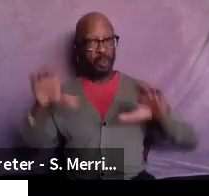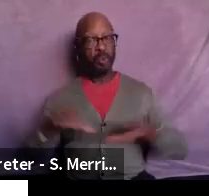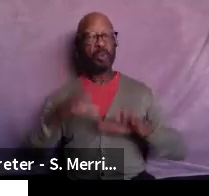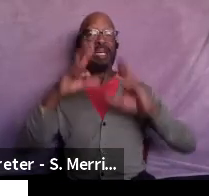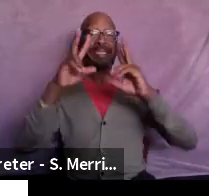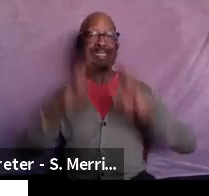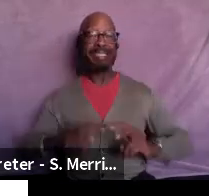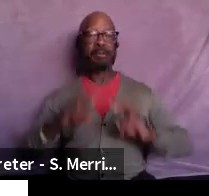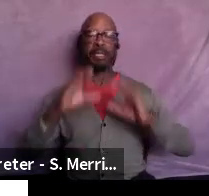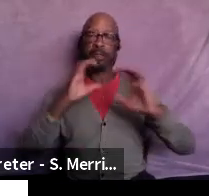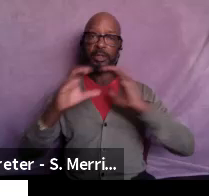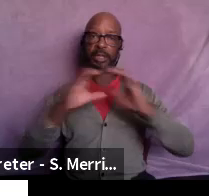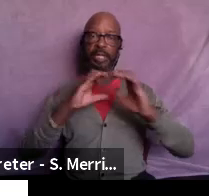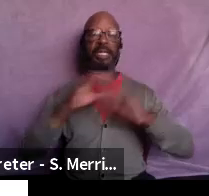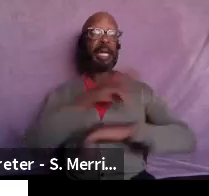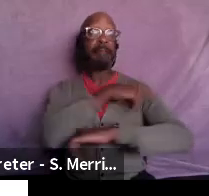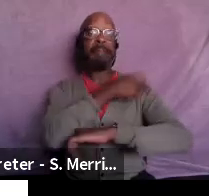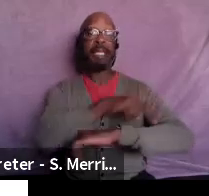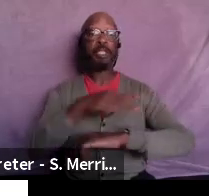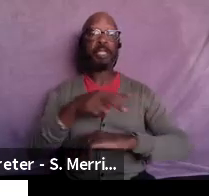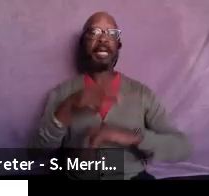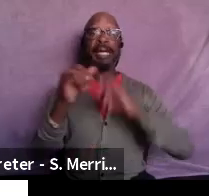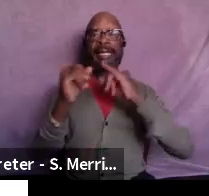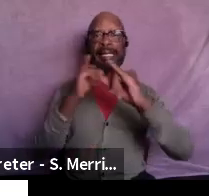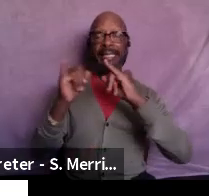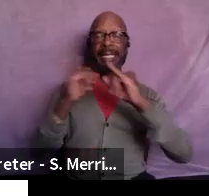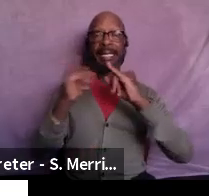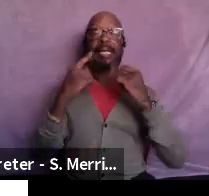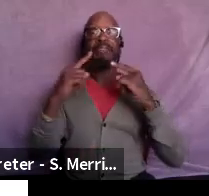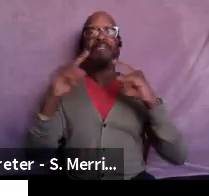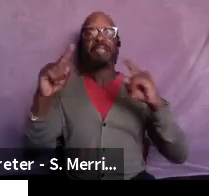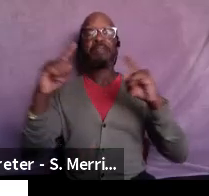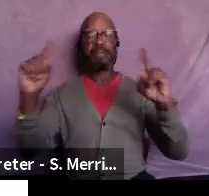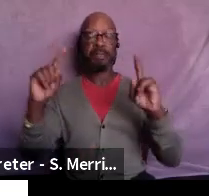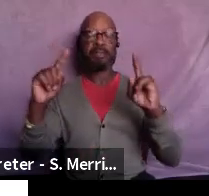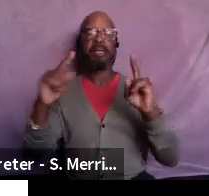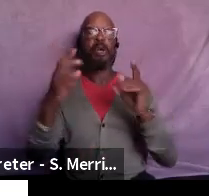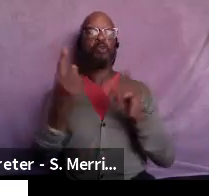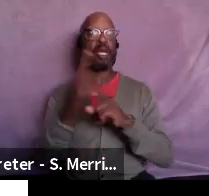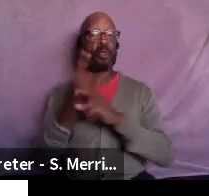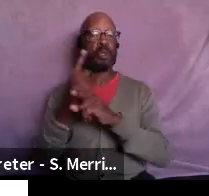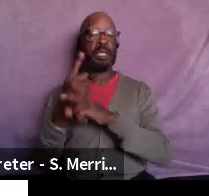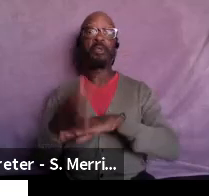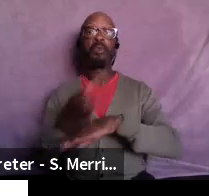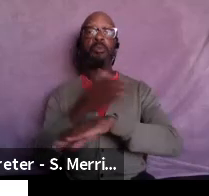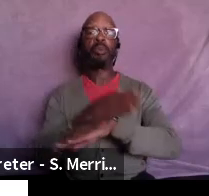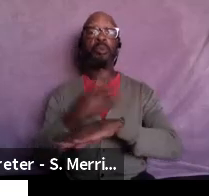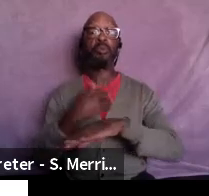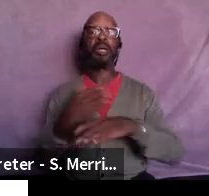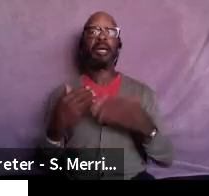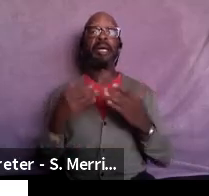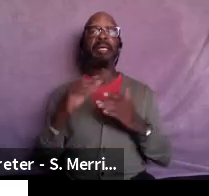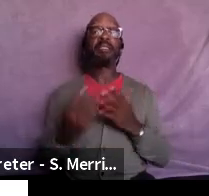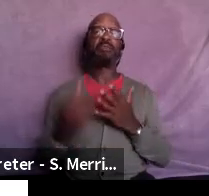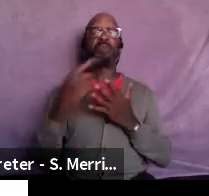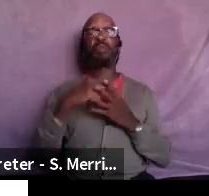patient intake and reassess communication effectiveness regularly, improve and upgrade its review, assessment,